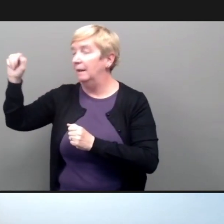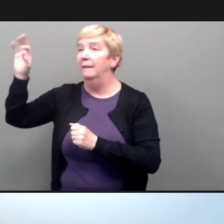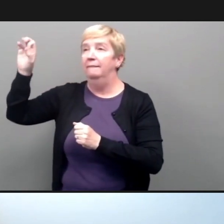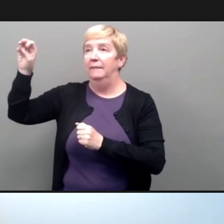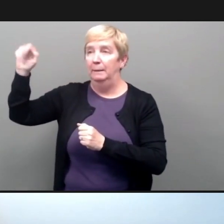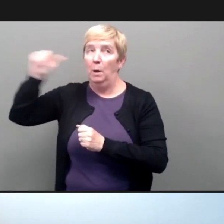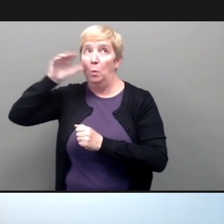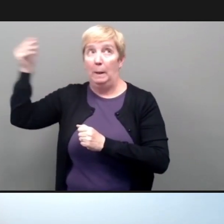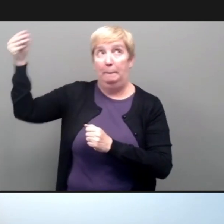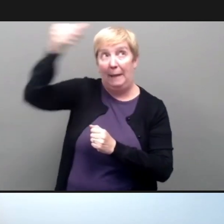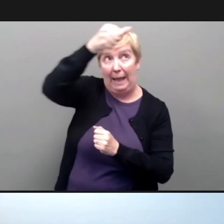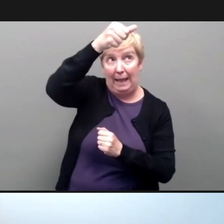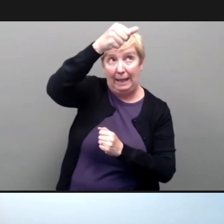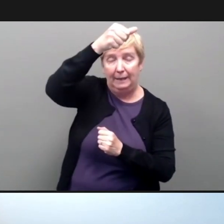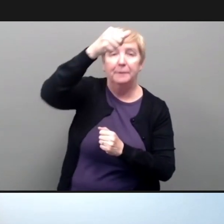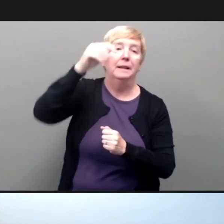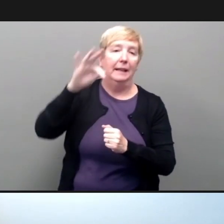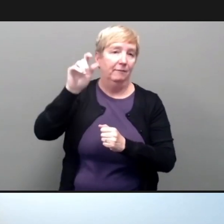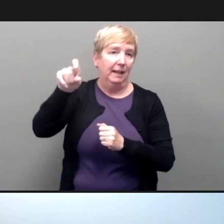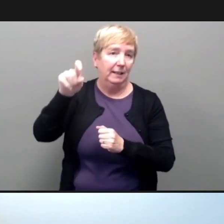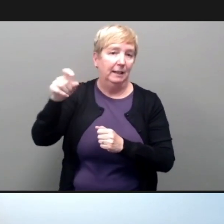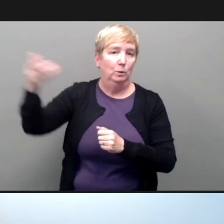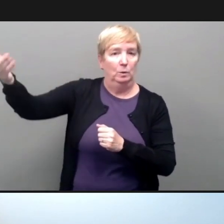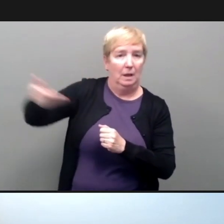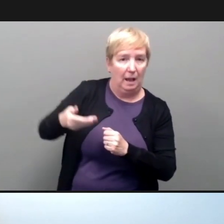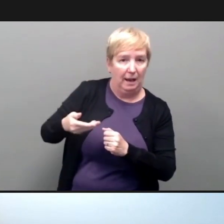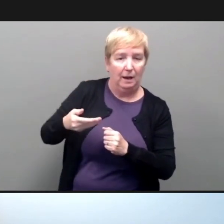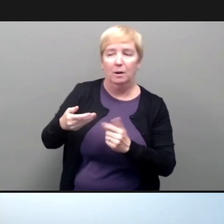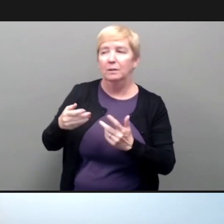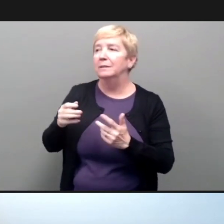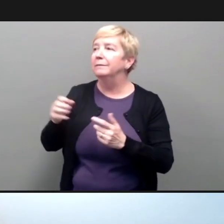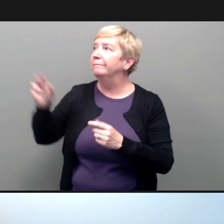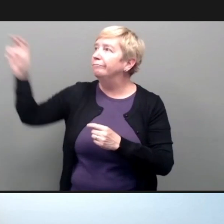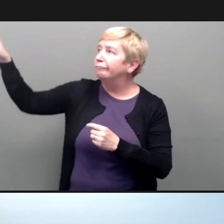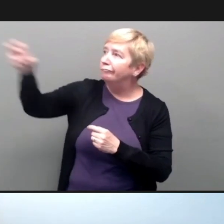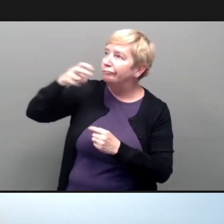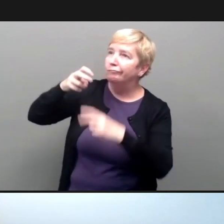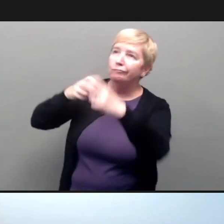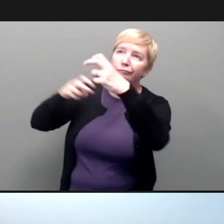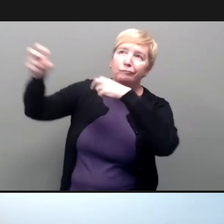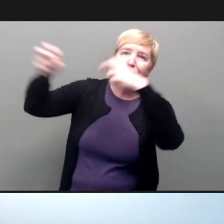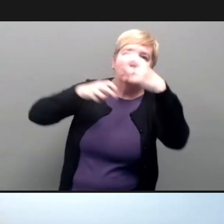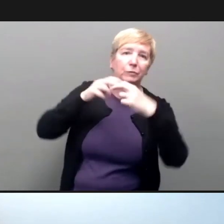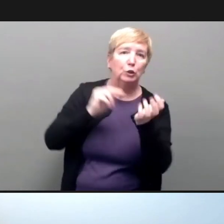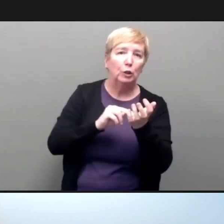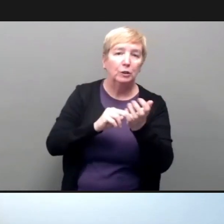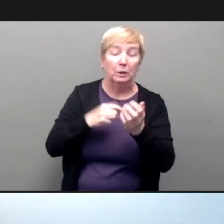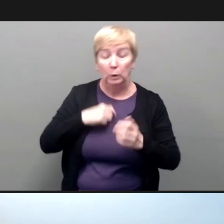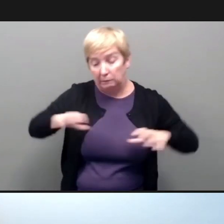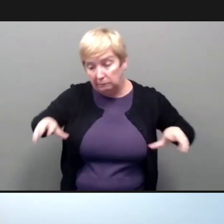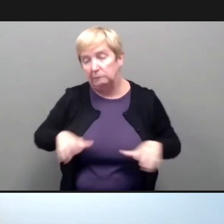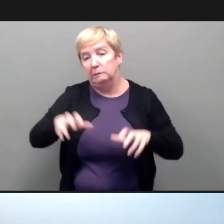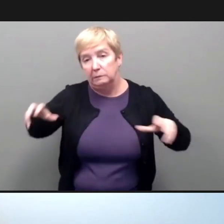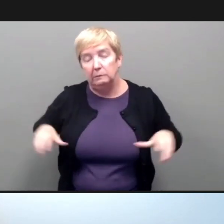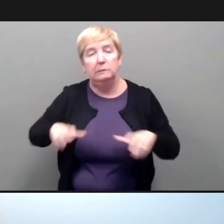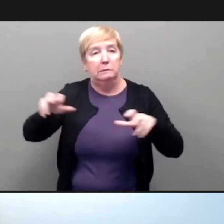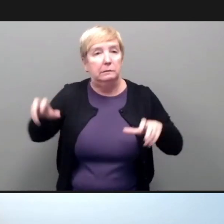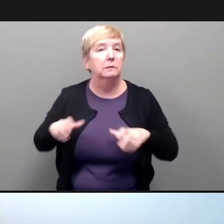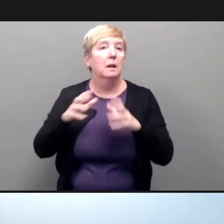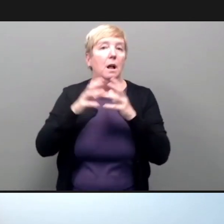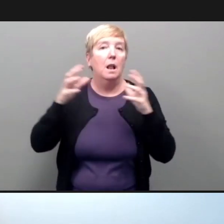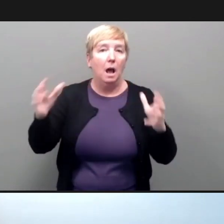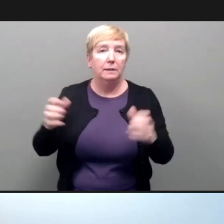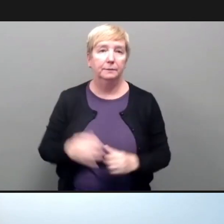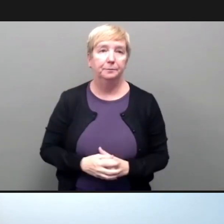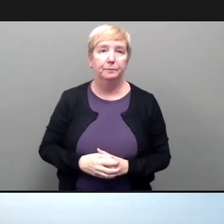extra money if they need it to hire traveling nurses. We're doing a lot. We're doing a lot. And you're